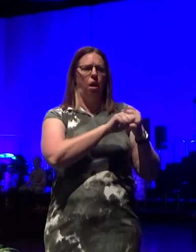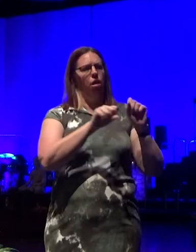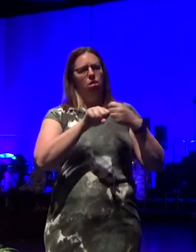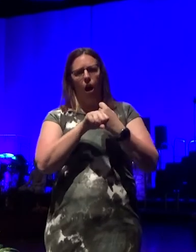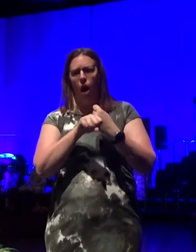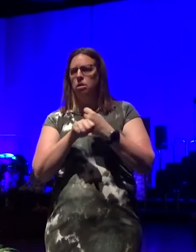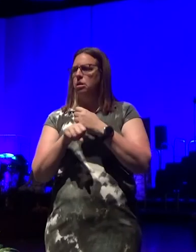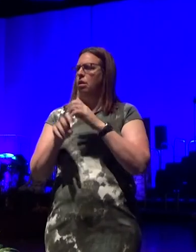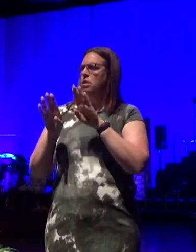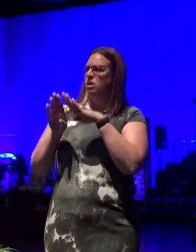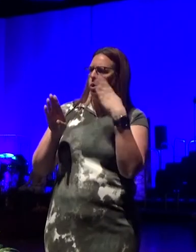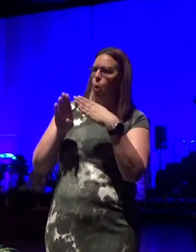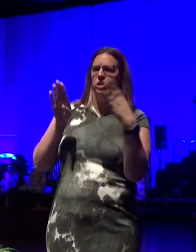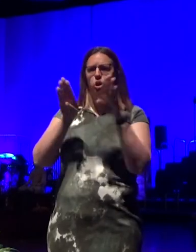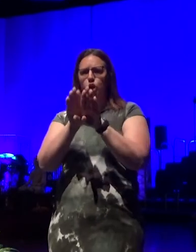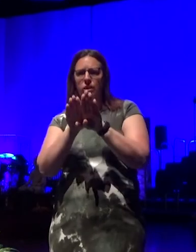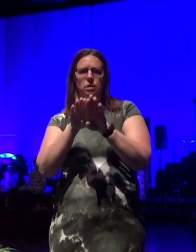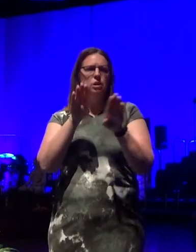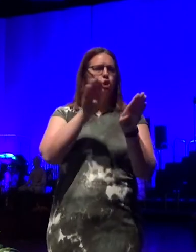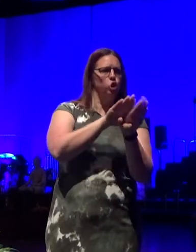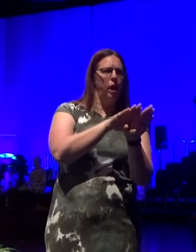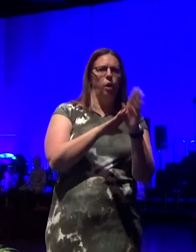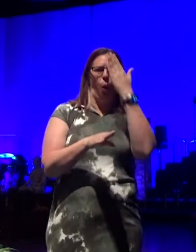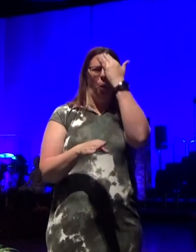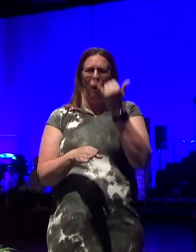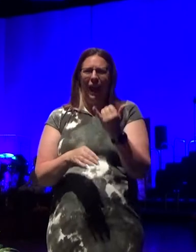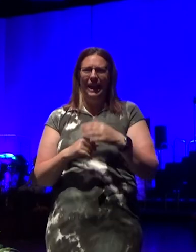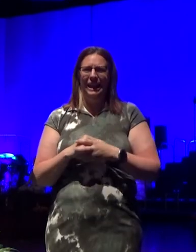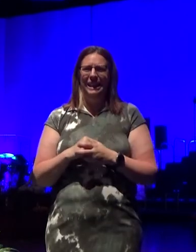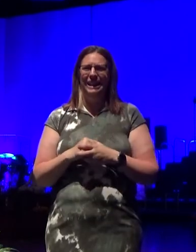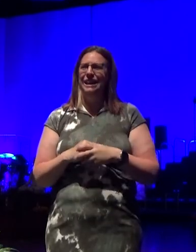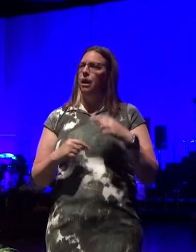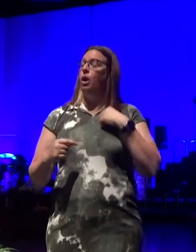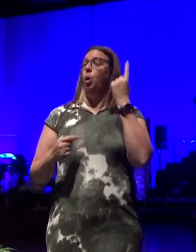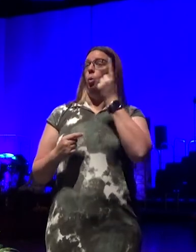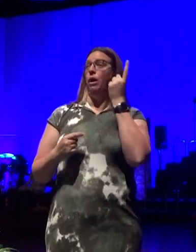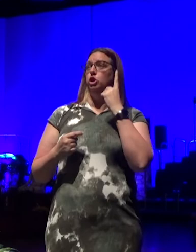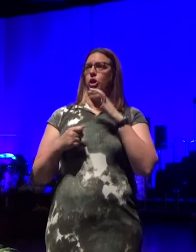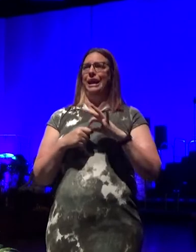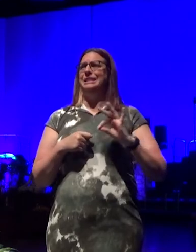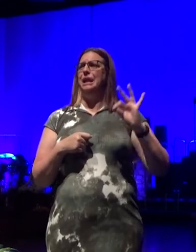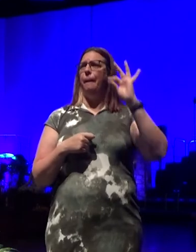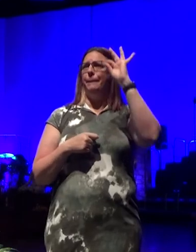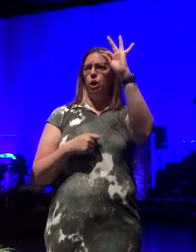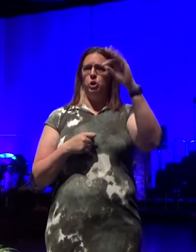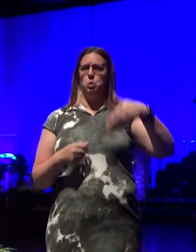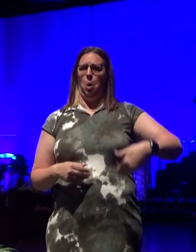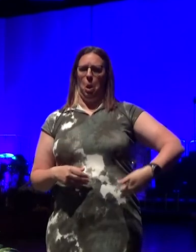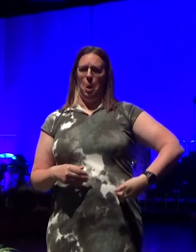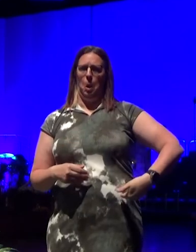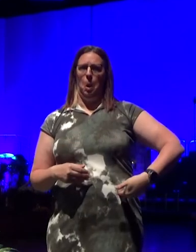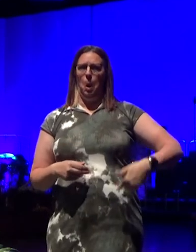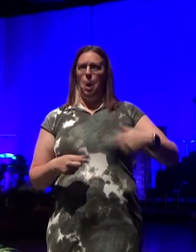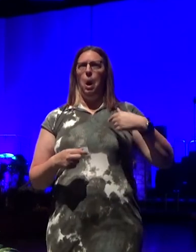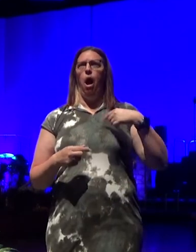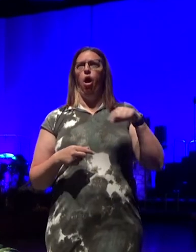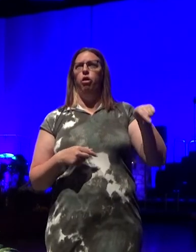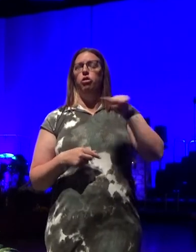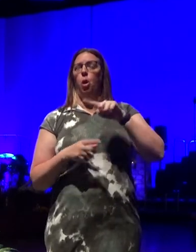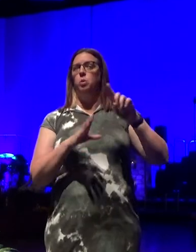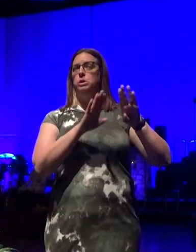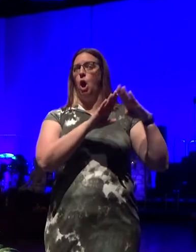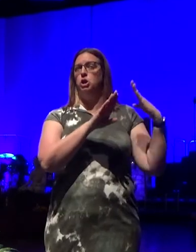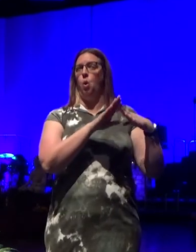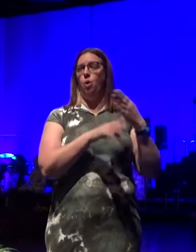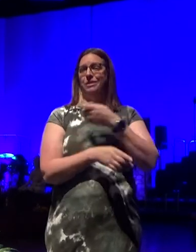that? And sometimes I wonder in a spiritual sense as if all of these doors are simply there to tell us of all the people who've walked